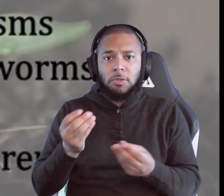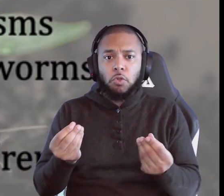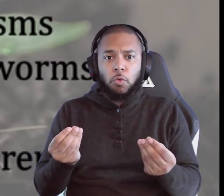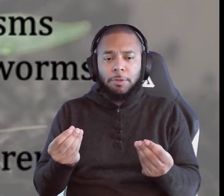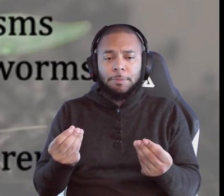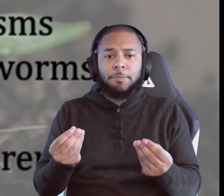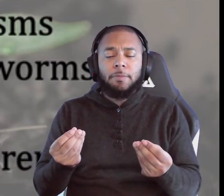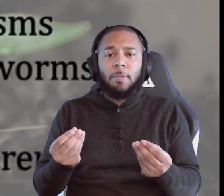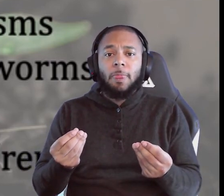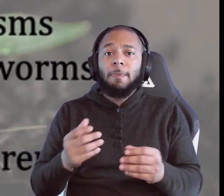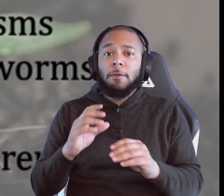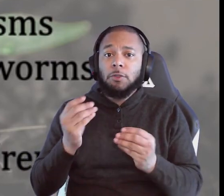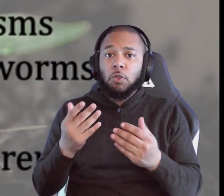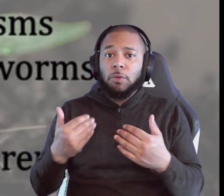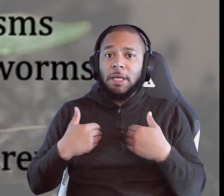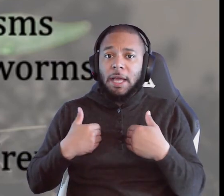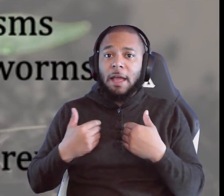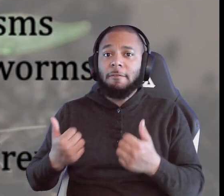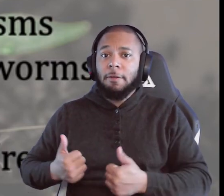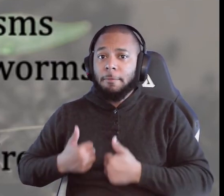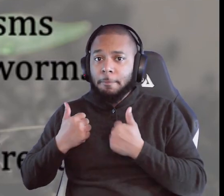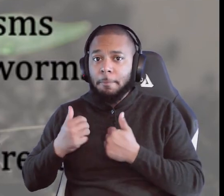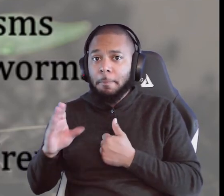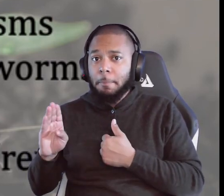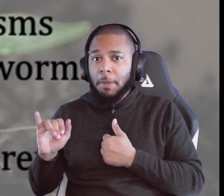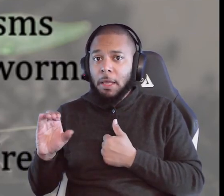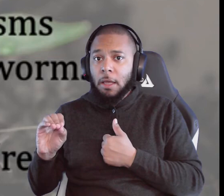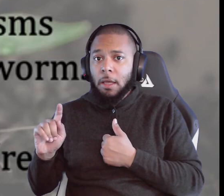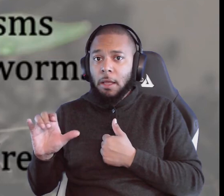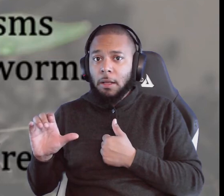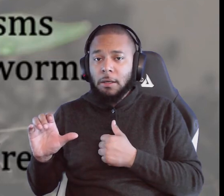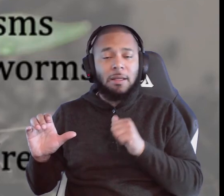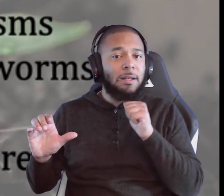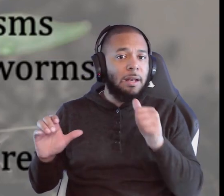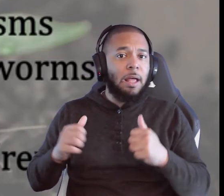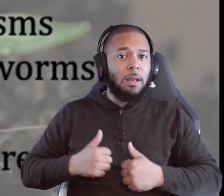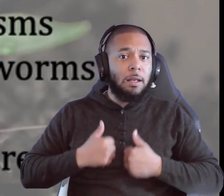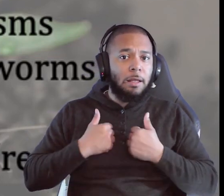call biotic, and non-living components,